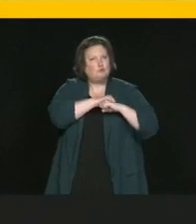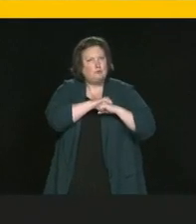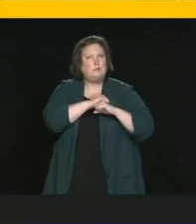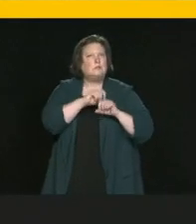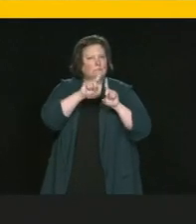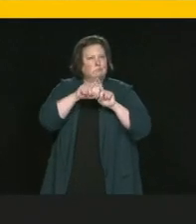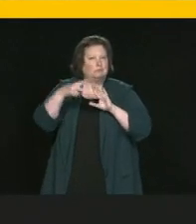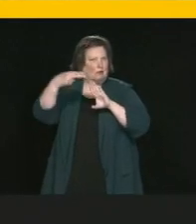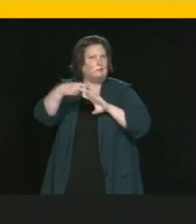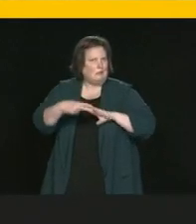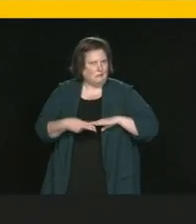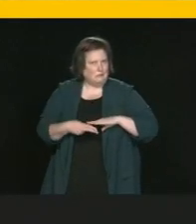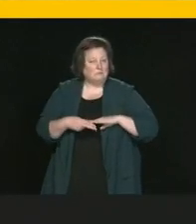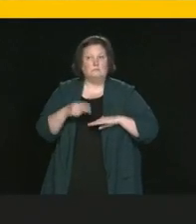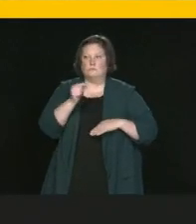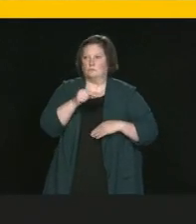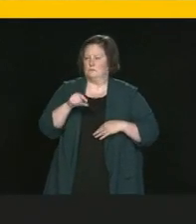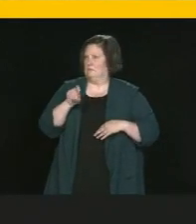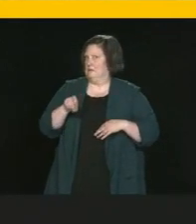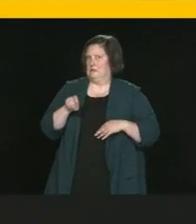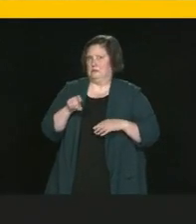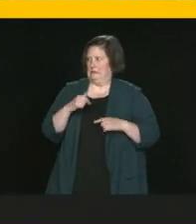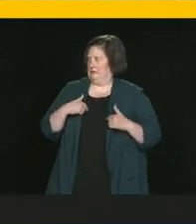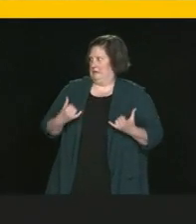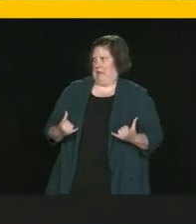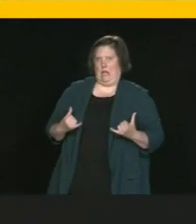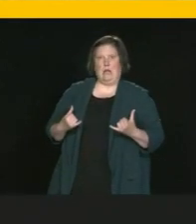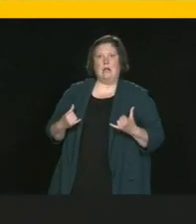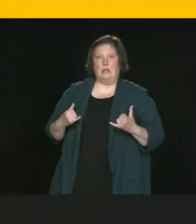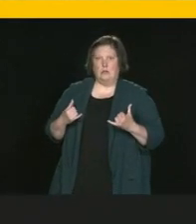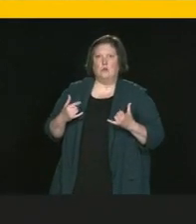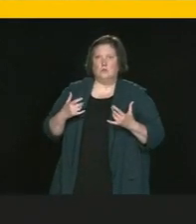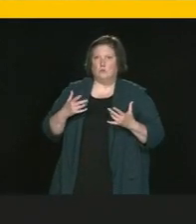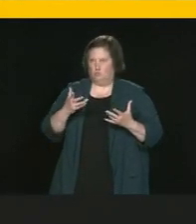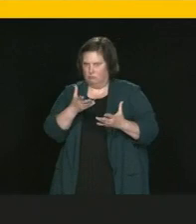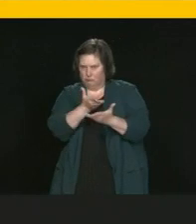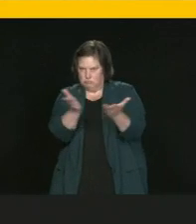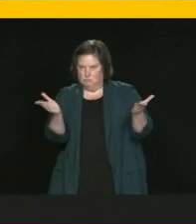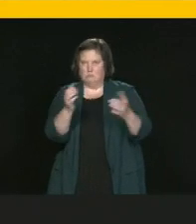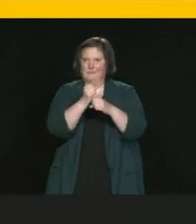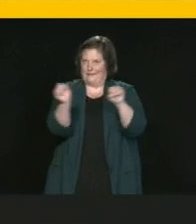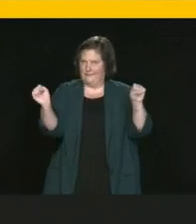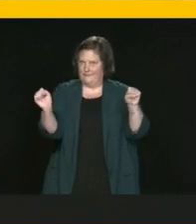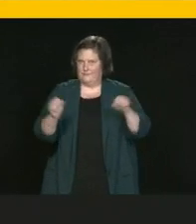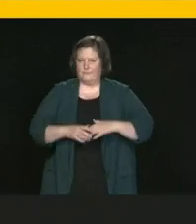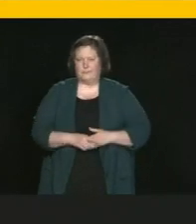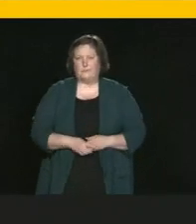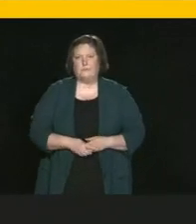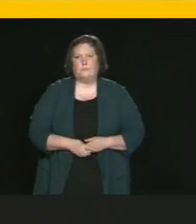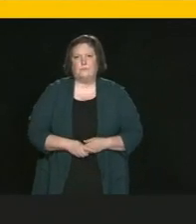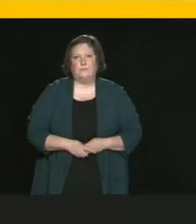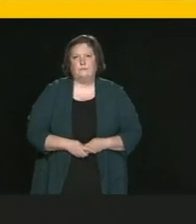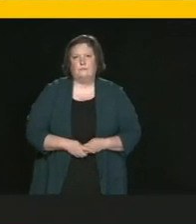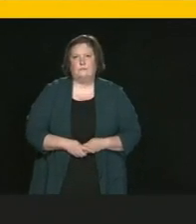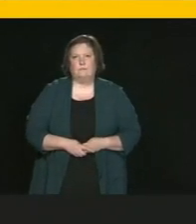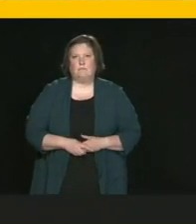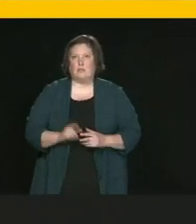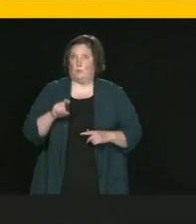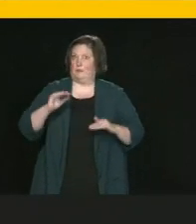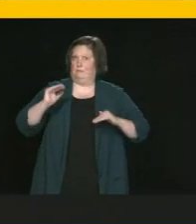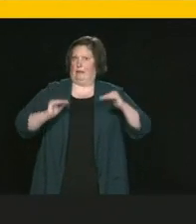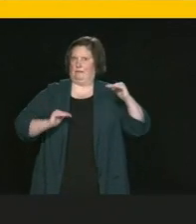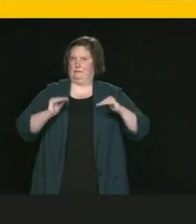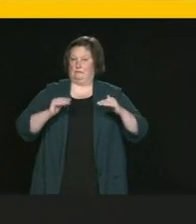therefore we needed to make sure that there was an ability to continue to keep Canadians safe. But at the same time, I think what we've seen over